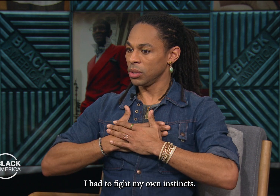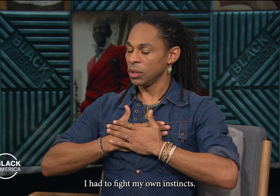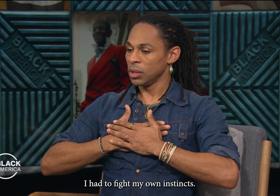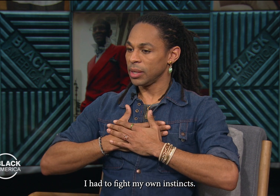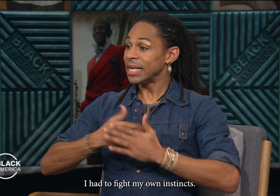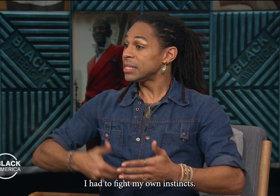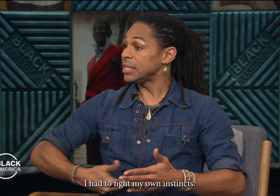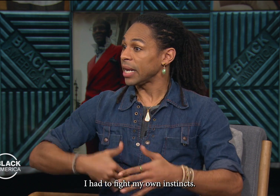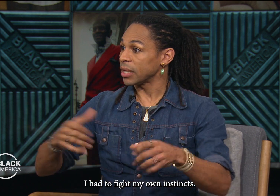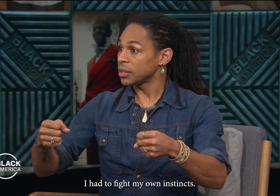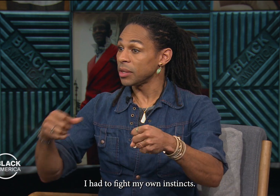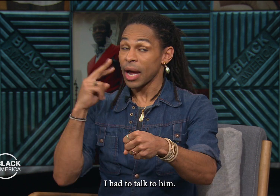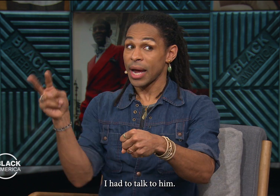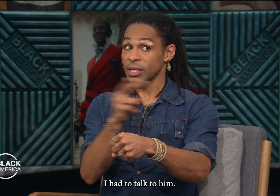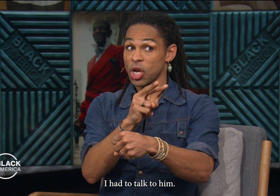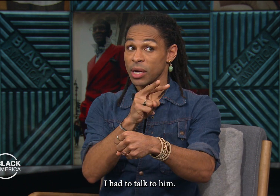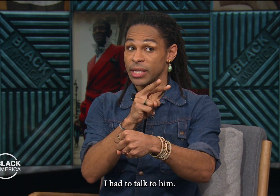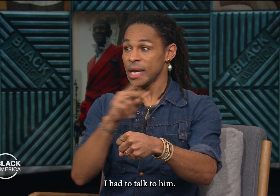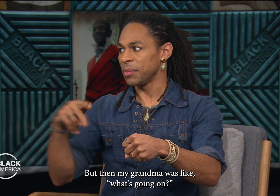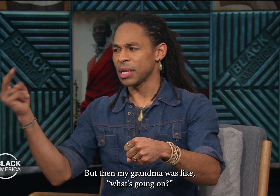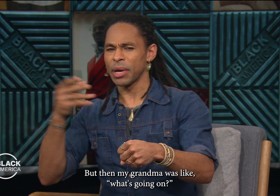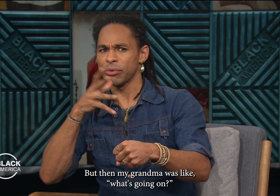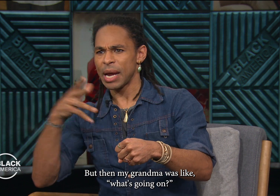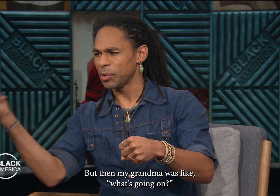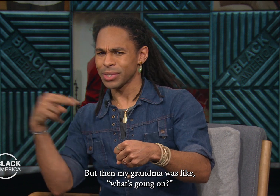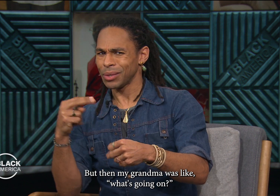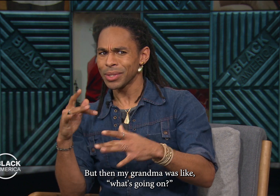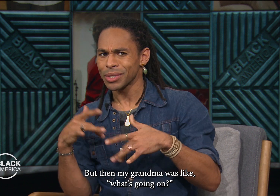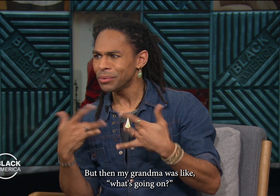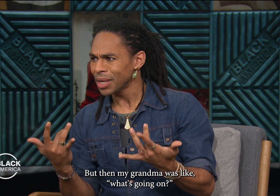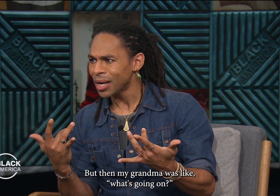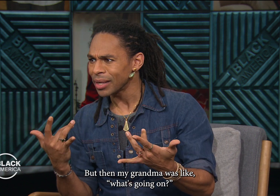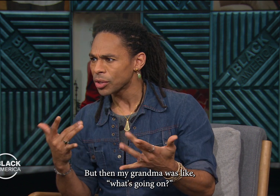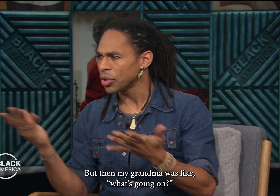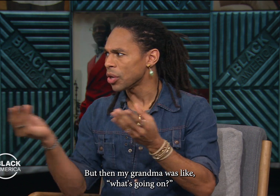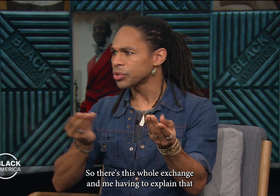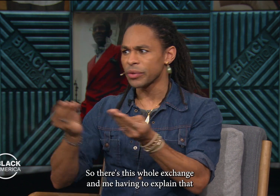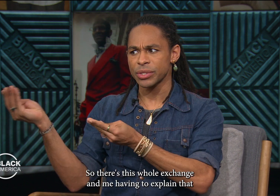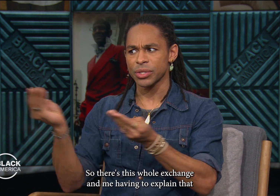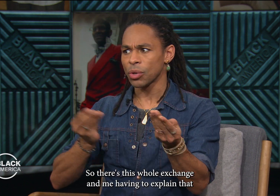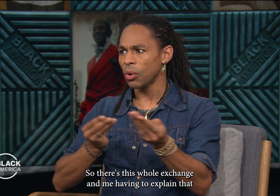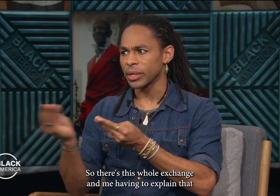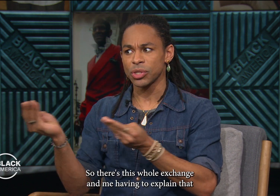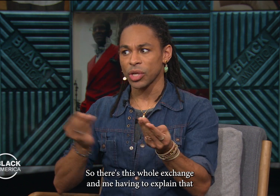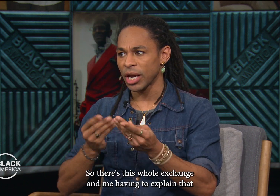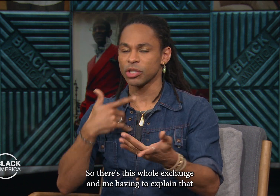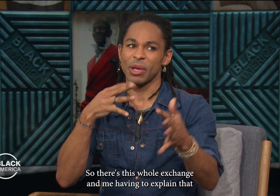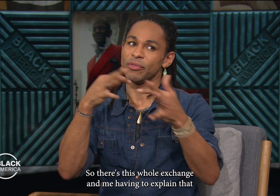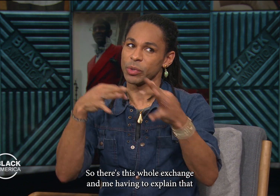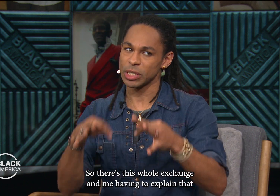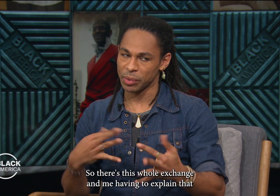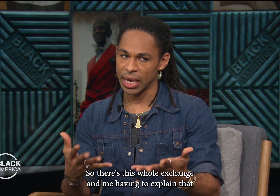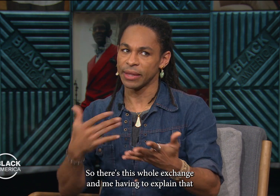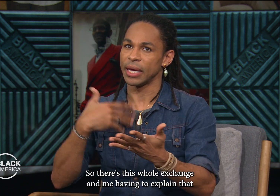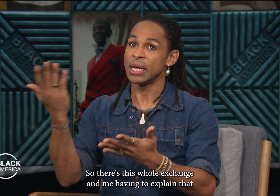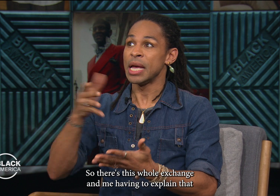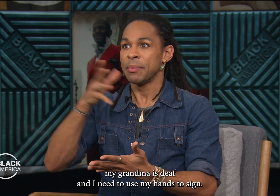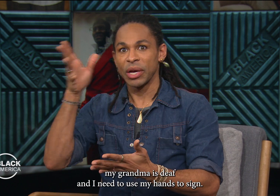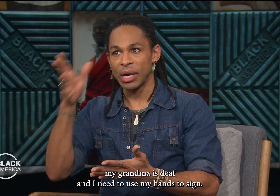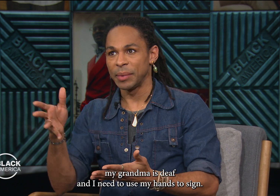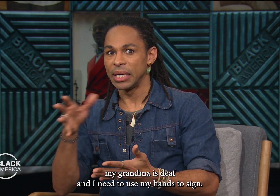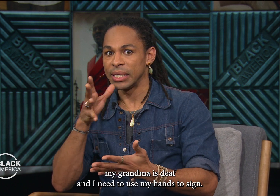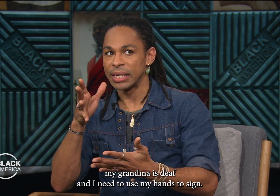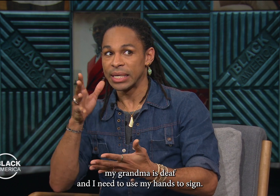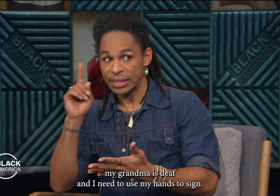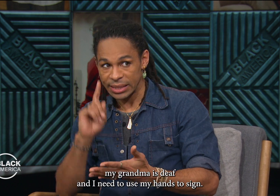own instinct I had to talk to him, but then my grandma was like, what's going on? Right, So there's right. this whole exchange of me having to explain that